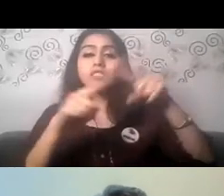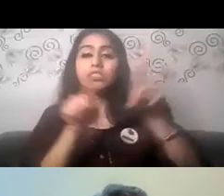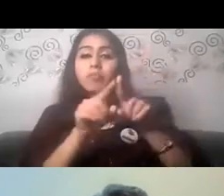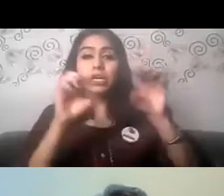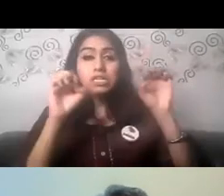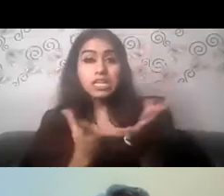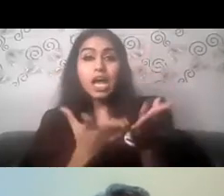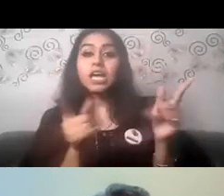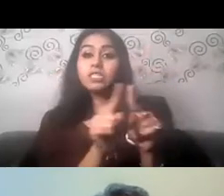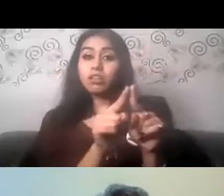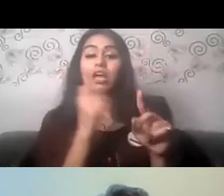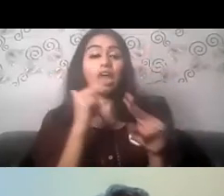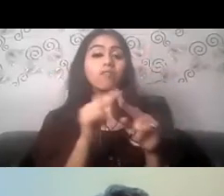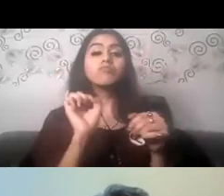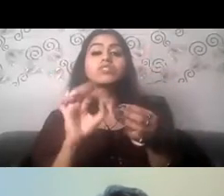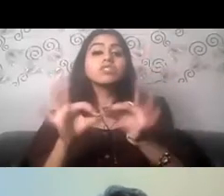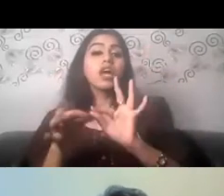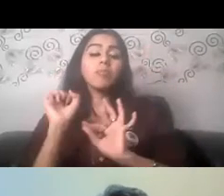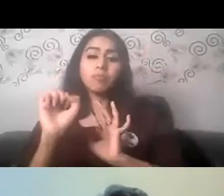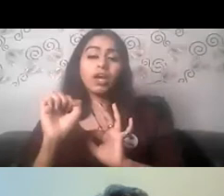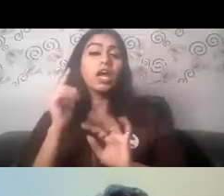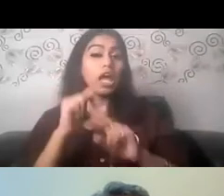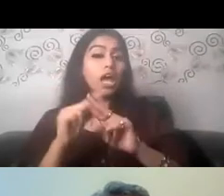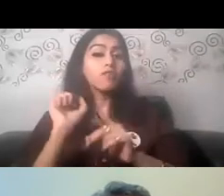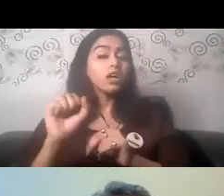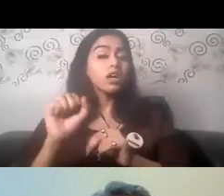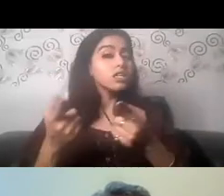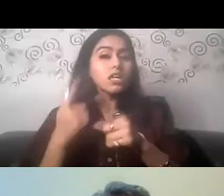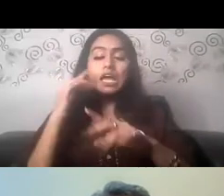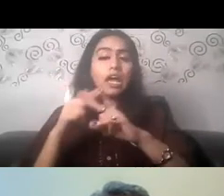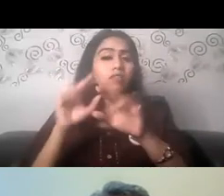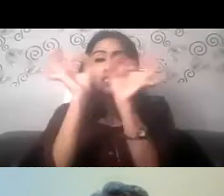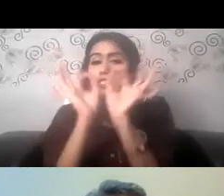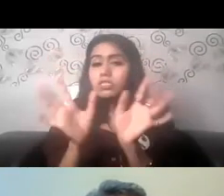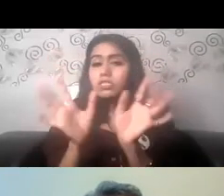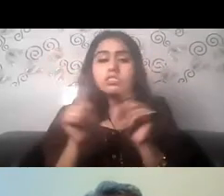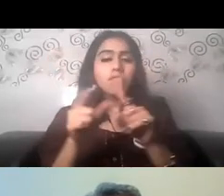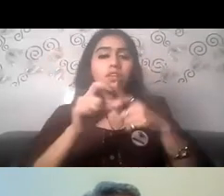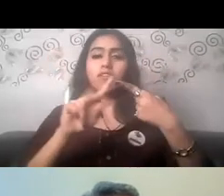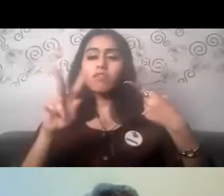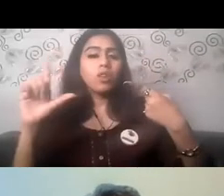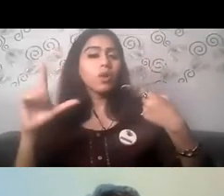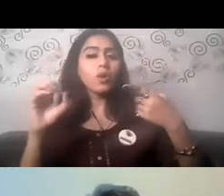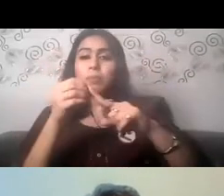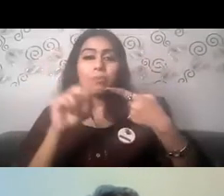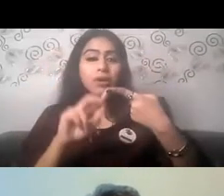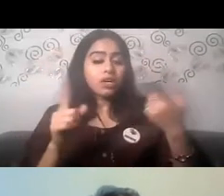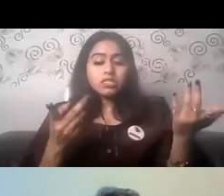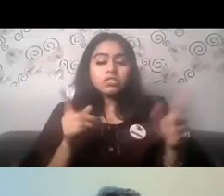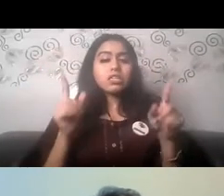start, you have a set of personas that you bear in mind when your designers, your developers are building a new product or